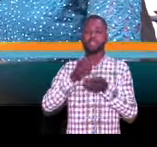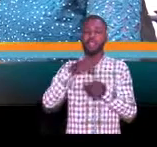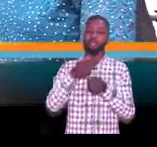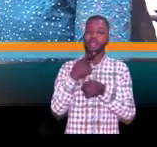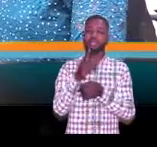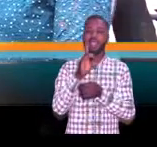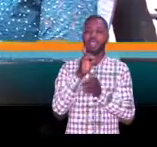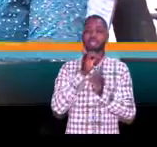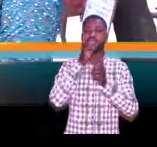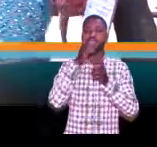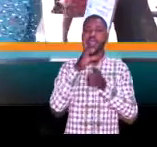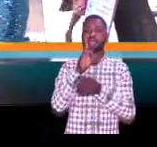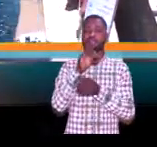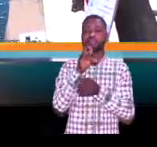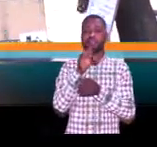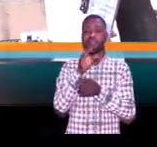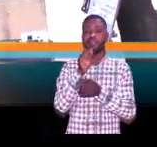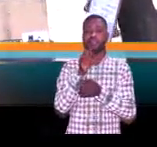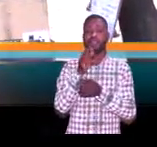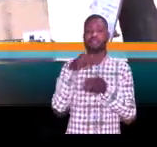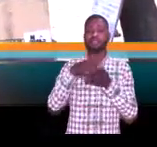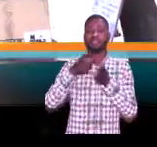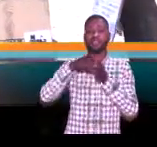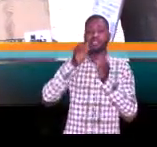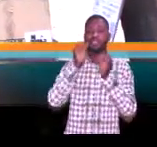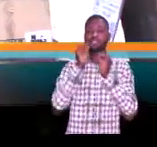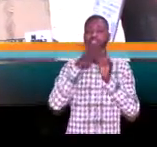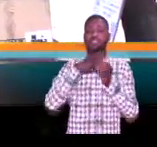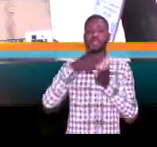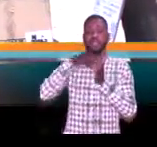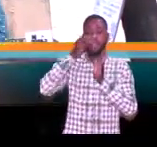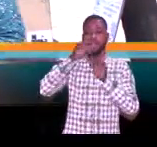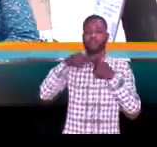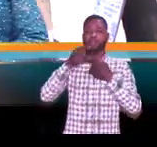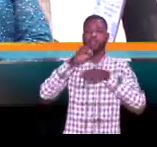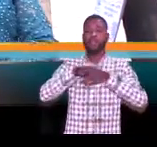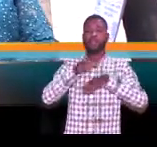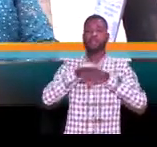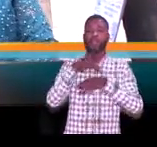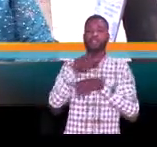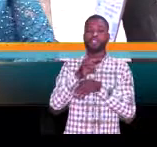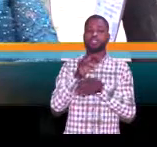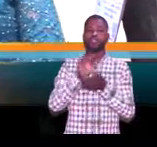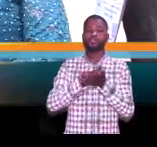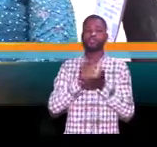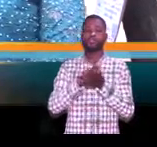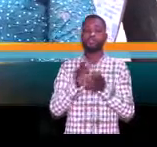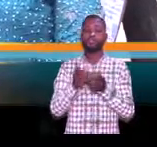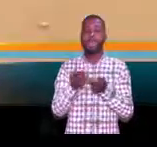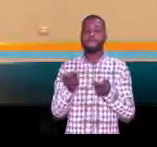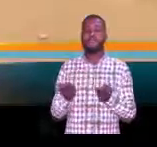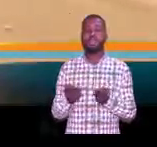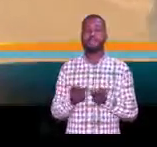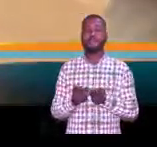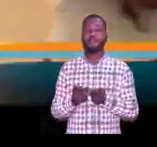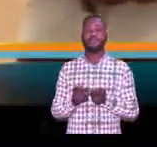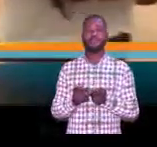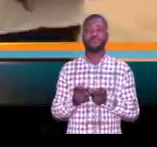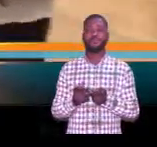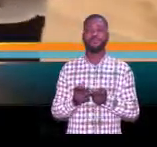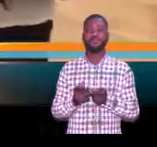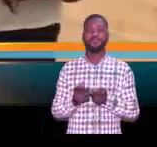because of data, they cannot participate in the teaching and learning going on the school platform.